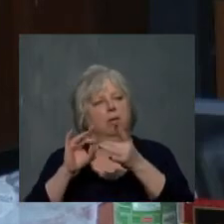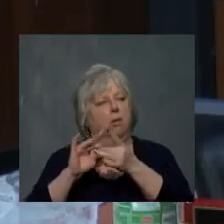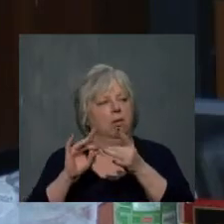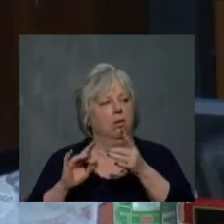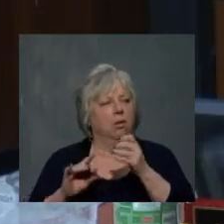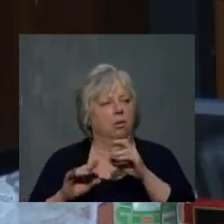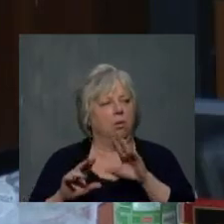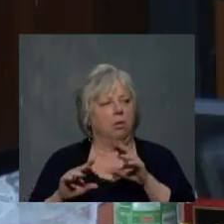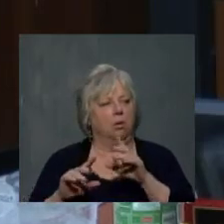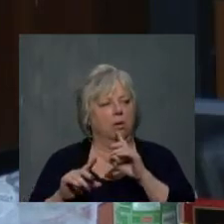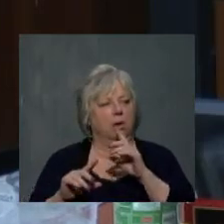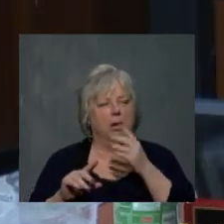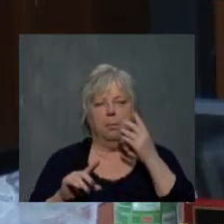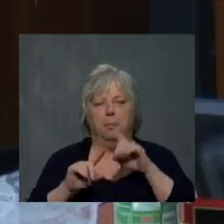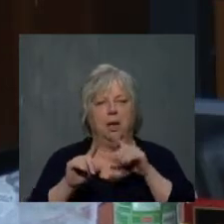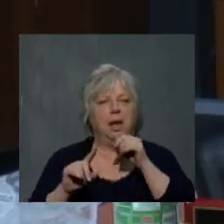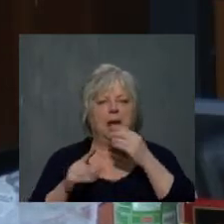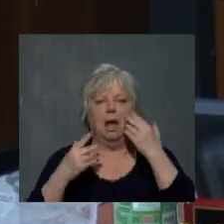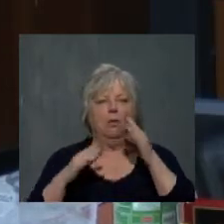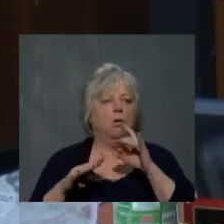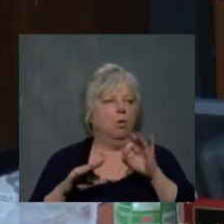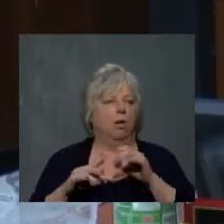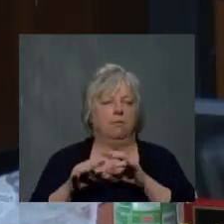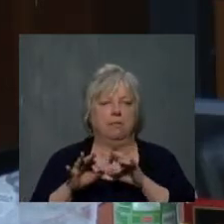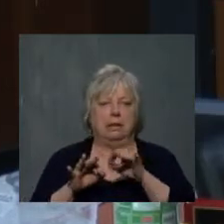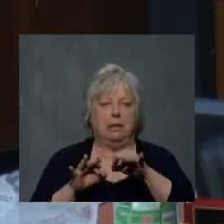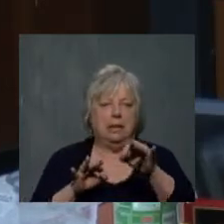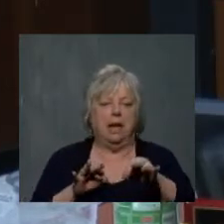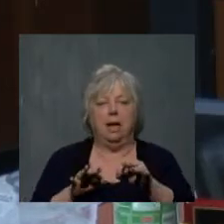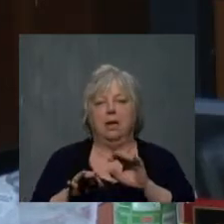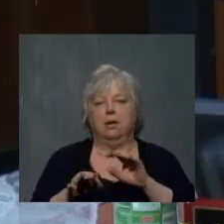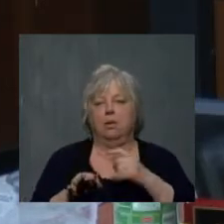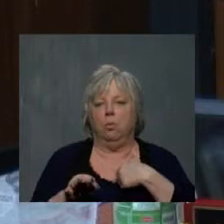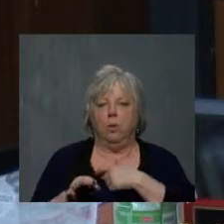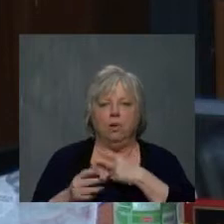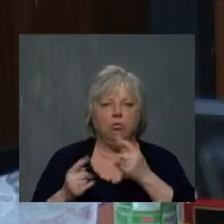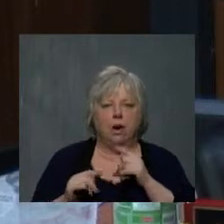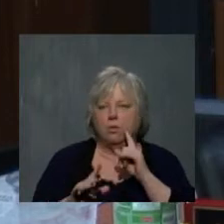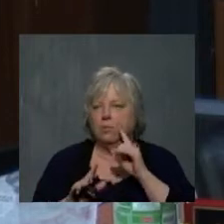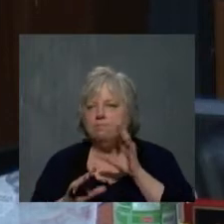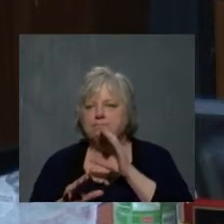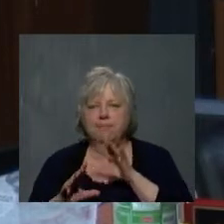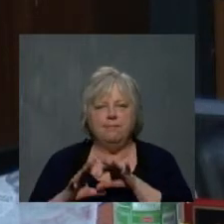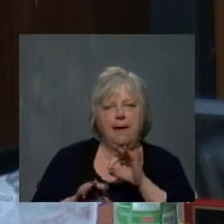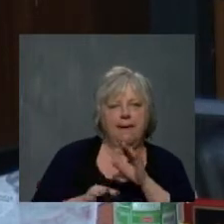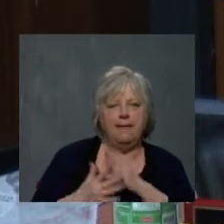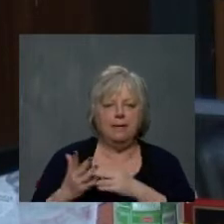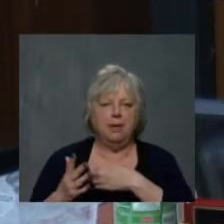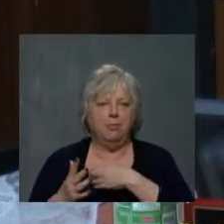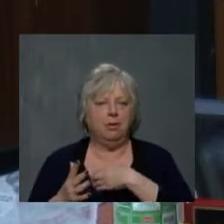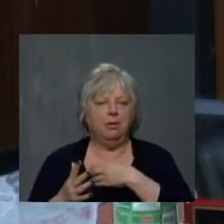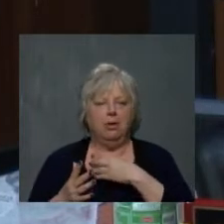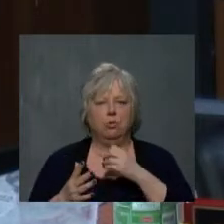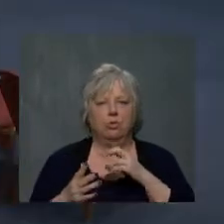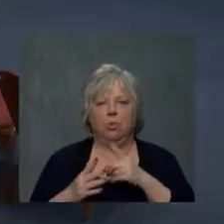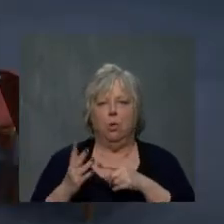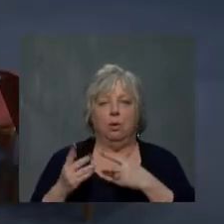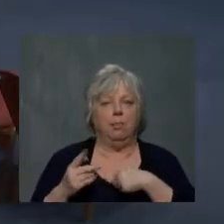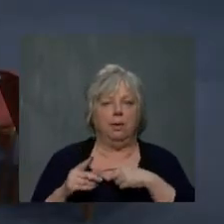some kind of questions. So I don't know if the delay is us to figure out a way to drum up some opposition or what. So Lance, I'm flummoxed as